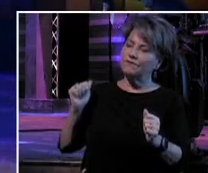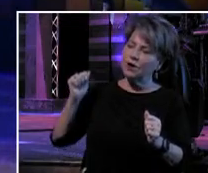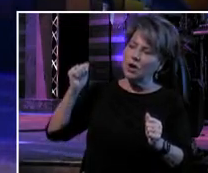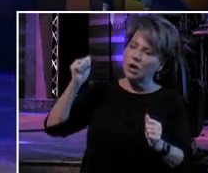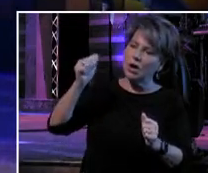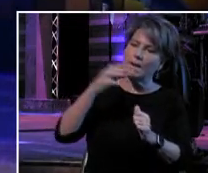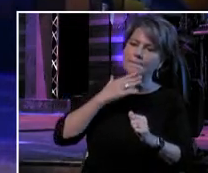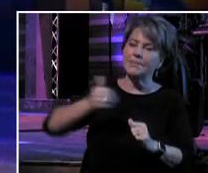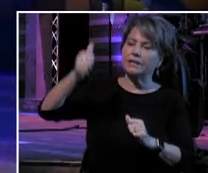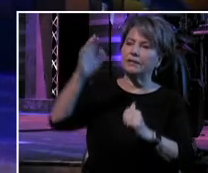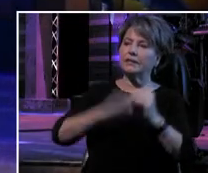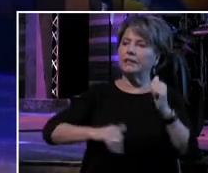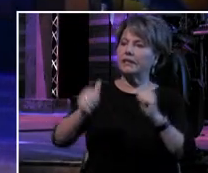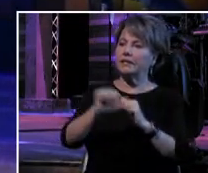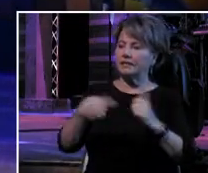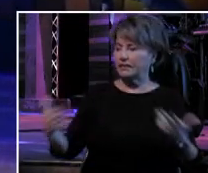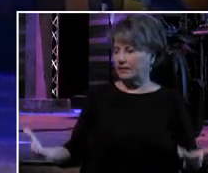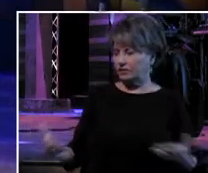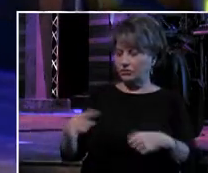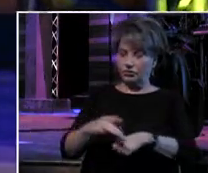than anything on this earth,